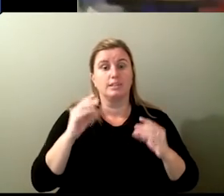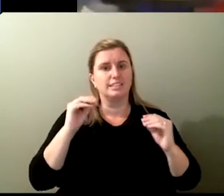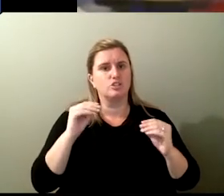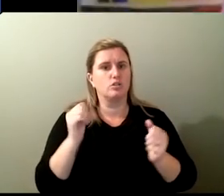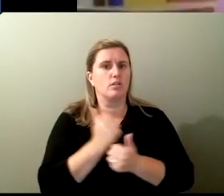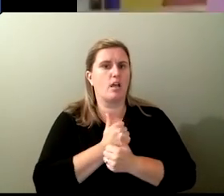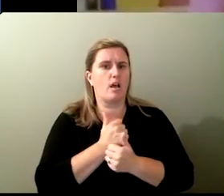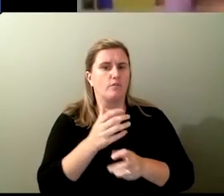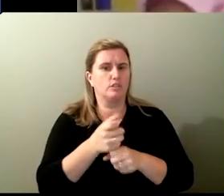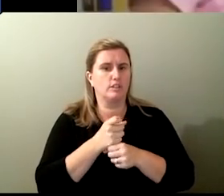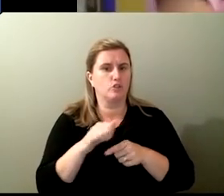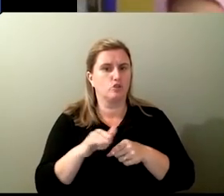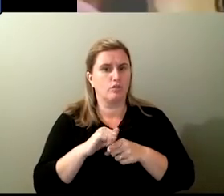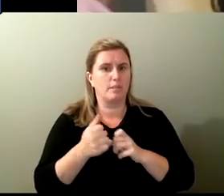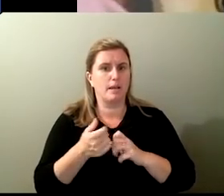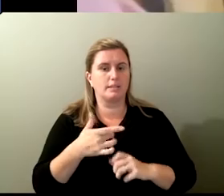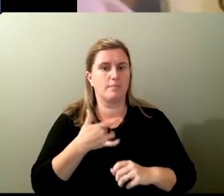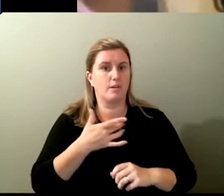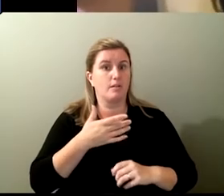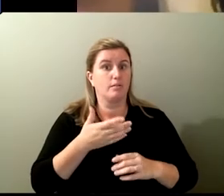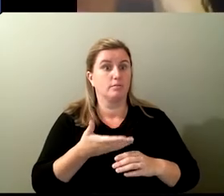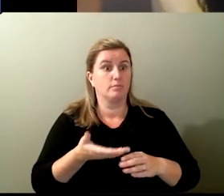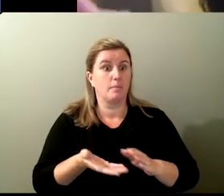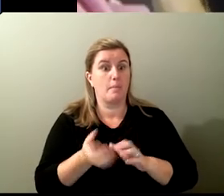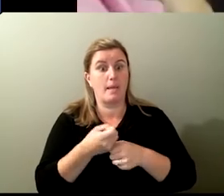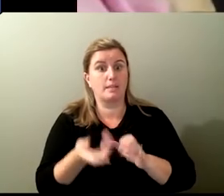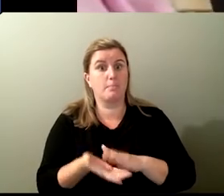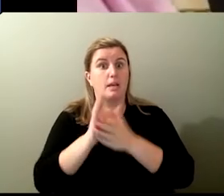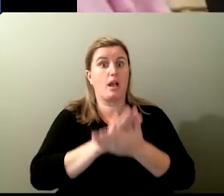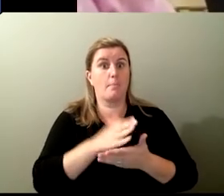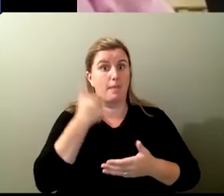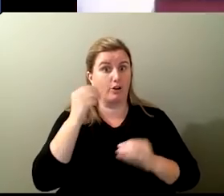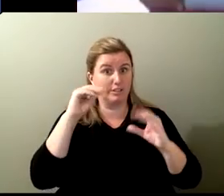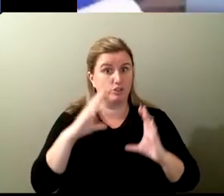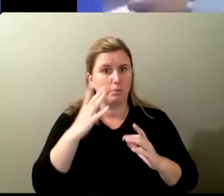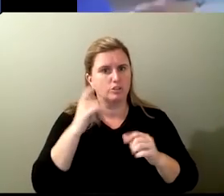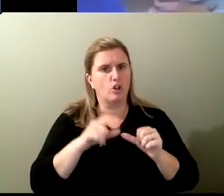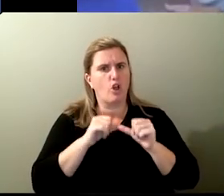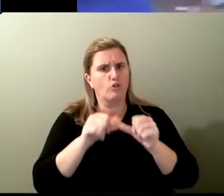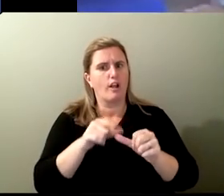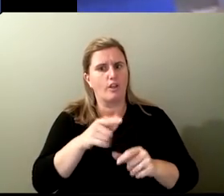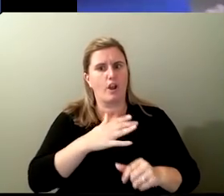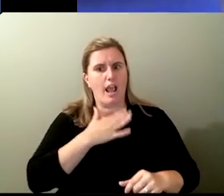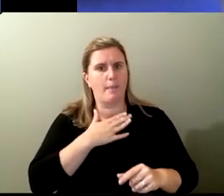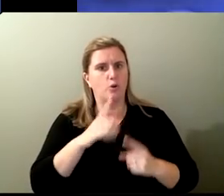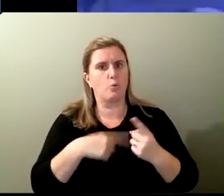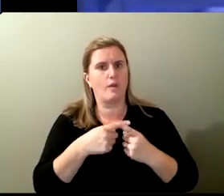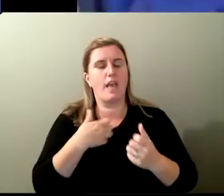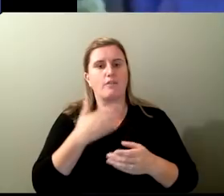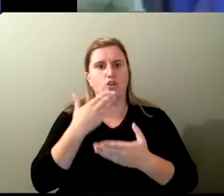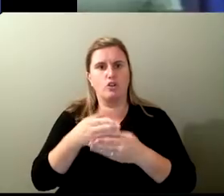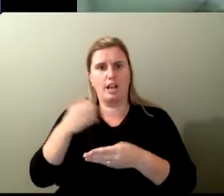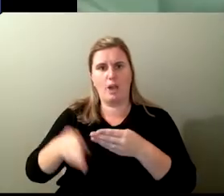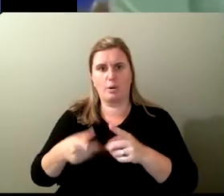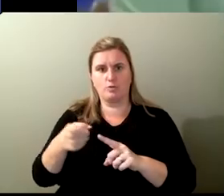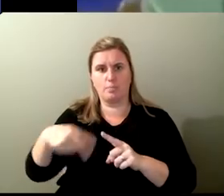receiving training that makes them better teachers because in the long run, teachers are happier when they are getting good outcomes from the